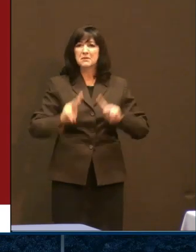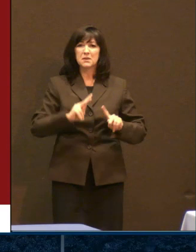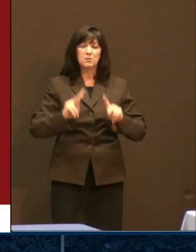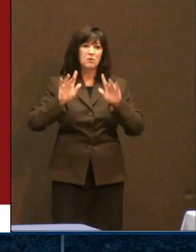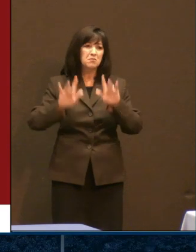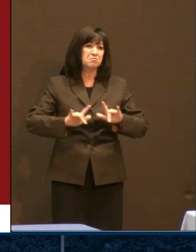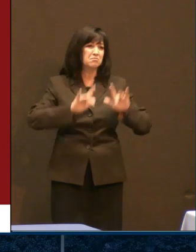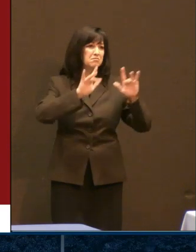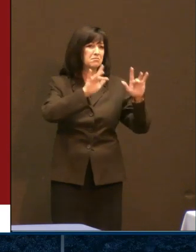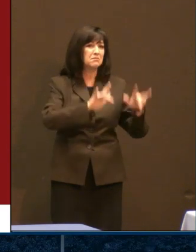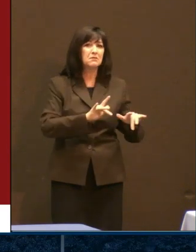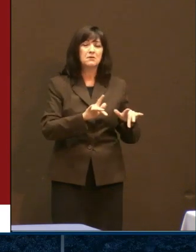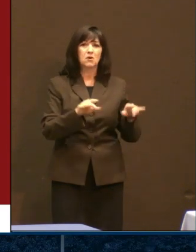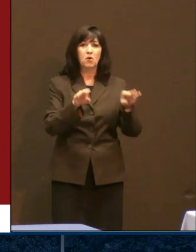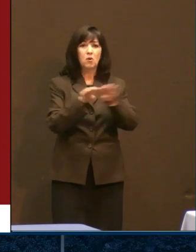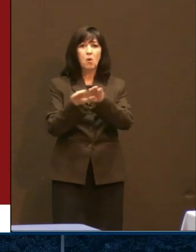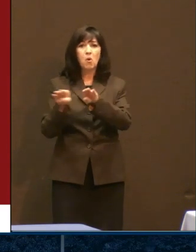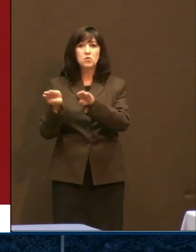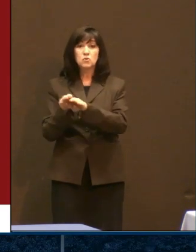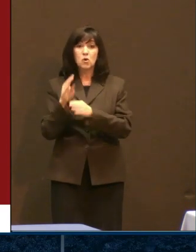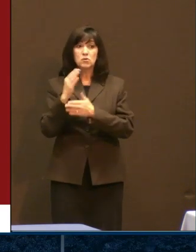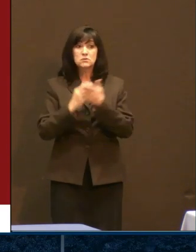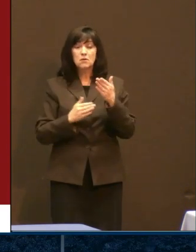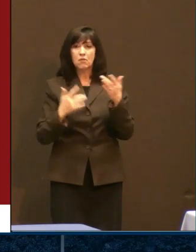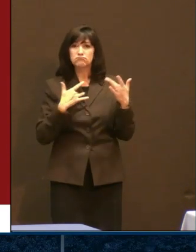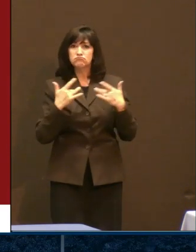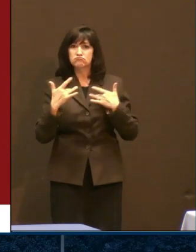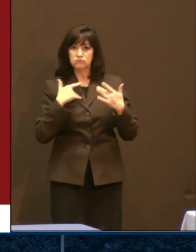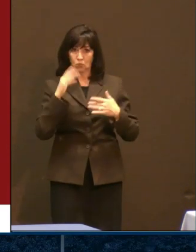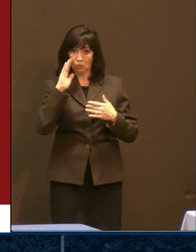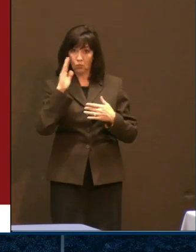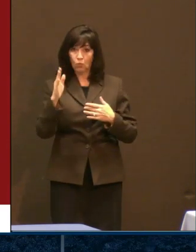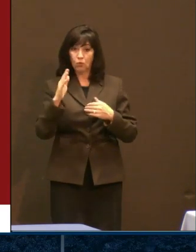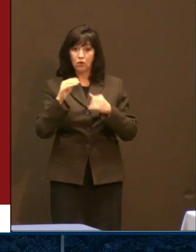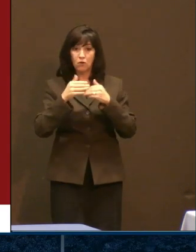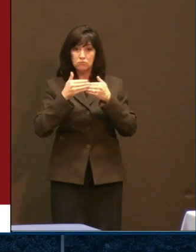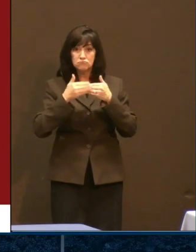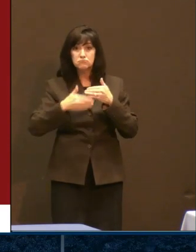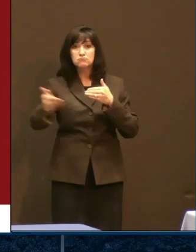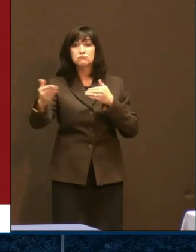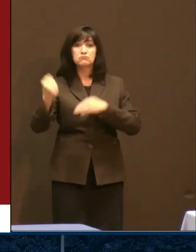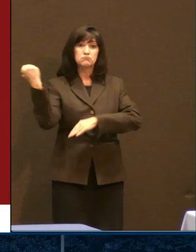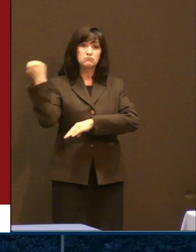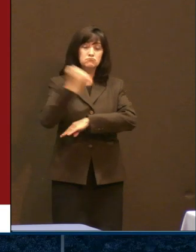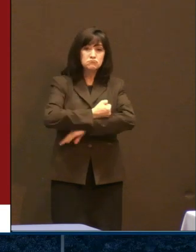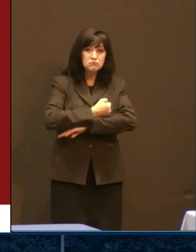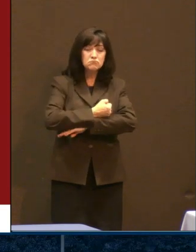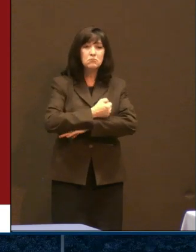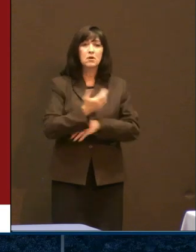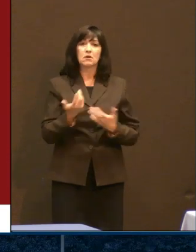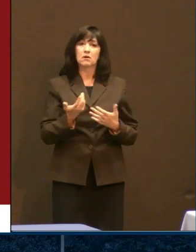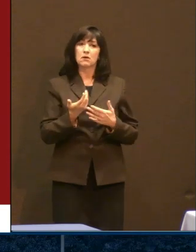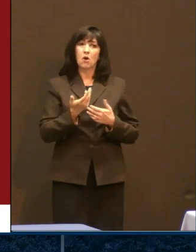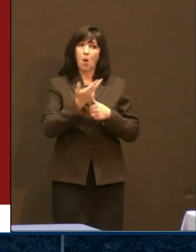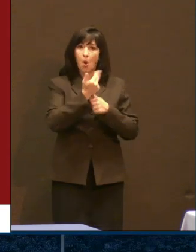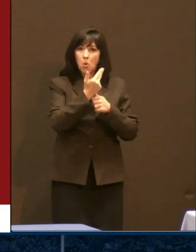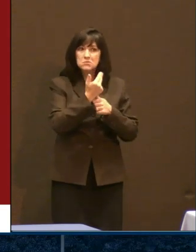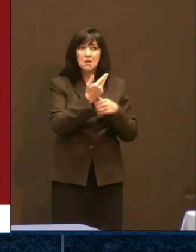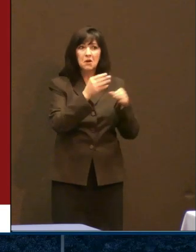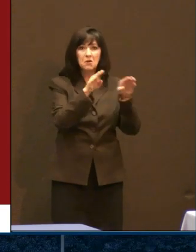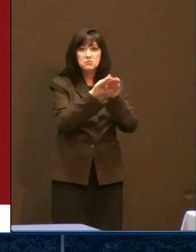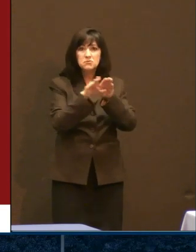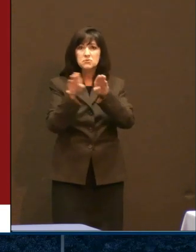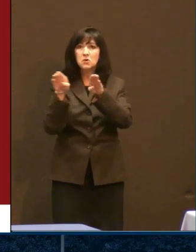down, particularly our hospitality industry and the workers who are out of jobs as well. Thankfully, we